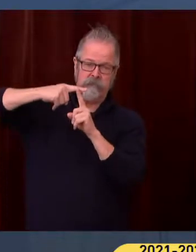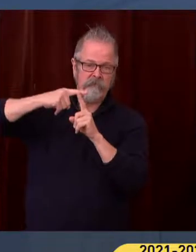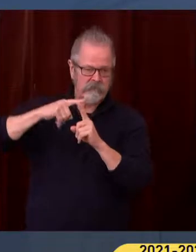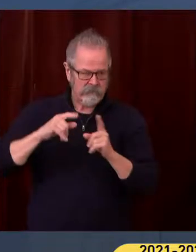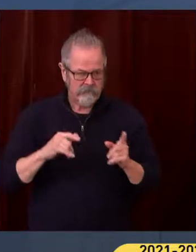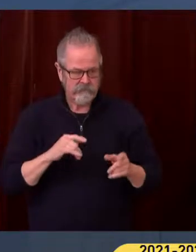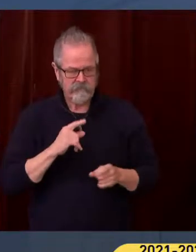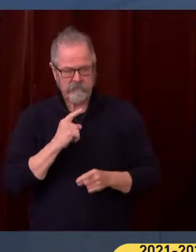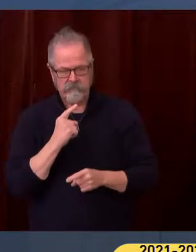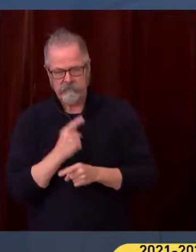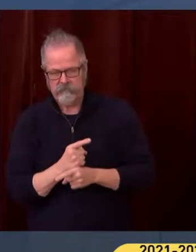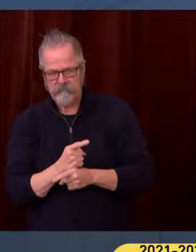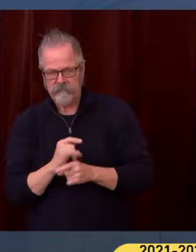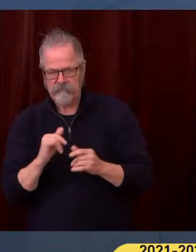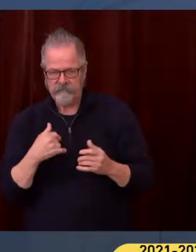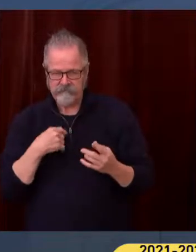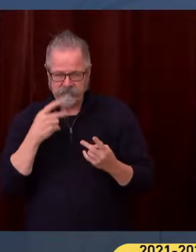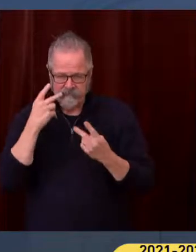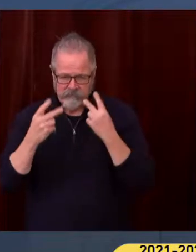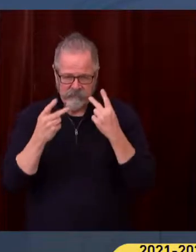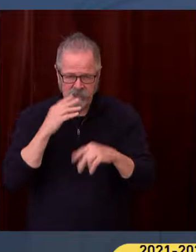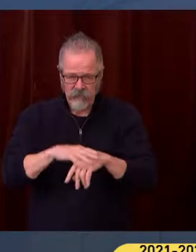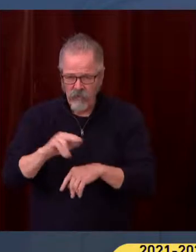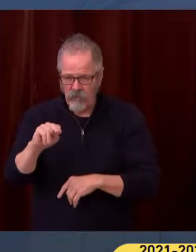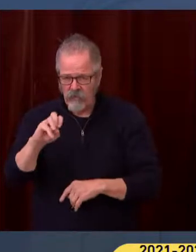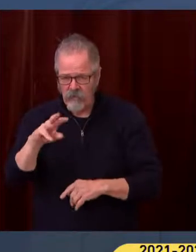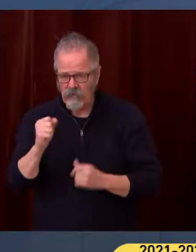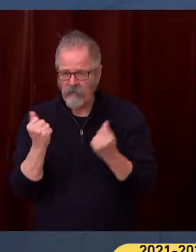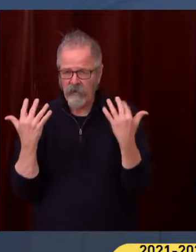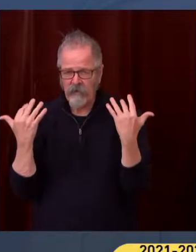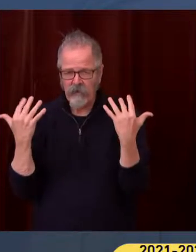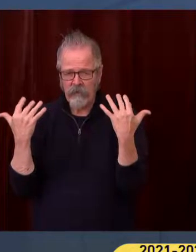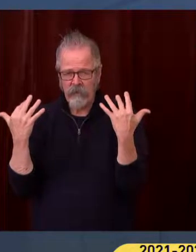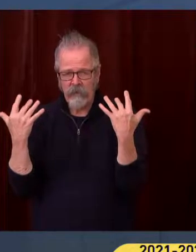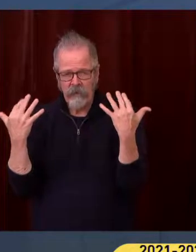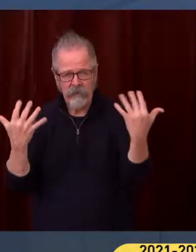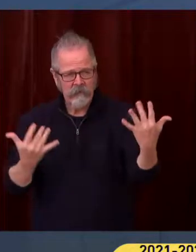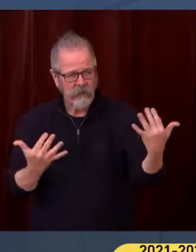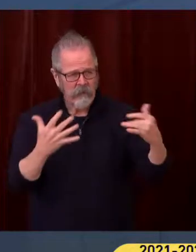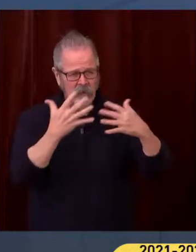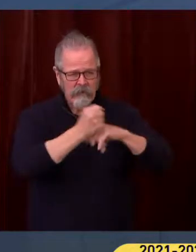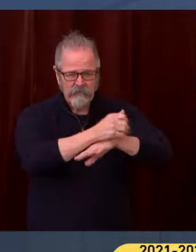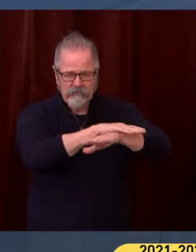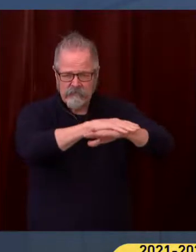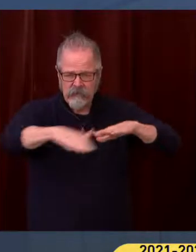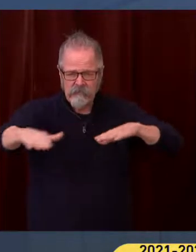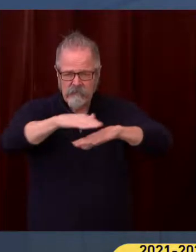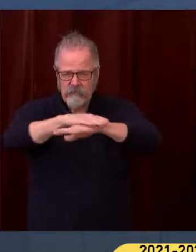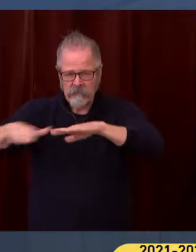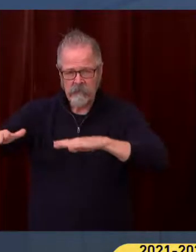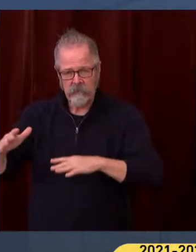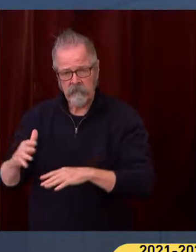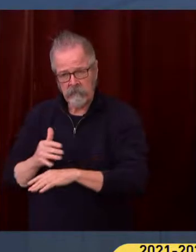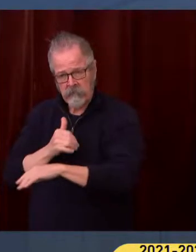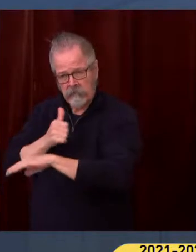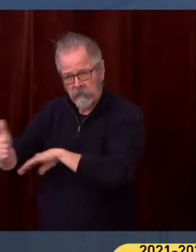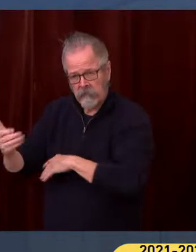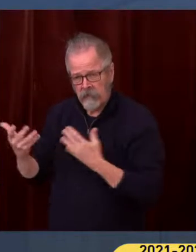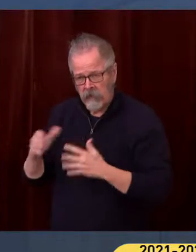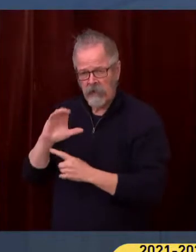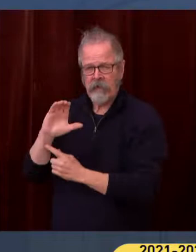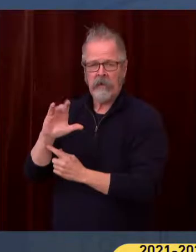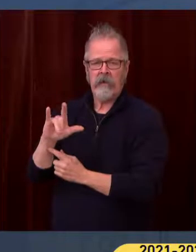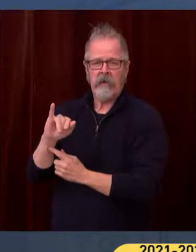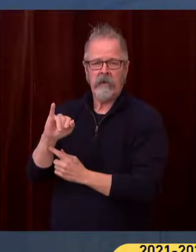that causes climate change. And that while we are dealing with this immediate pandemic, we have a longer one that we must